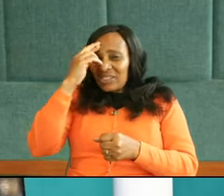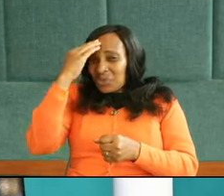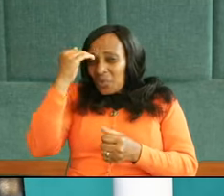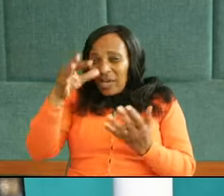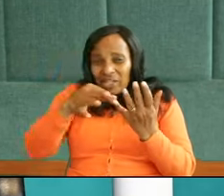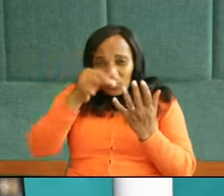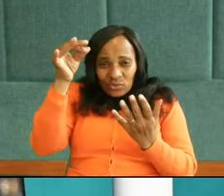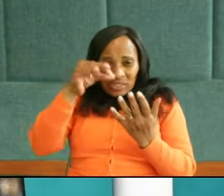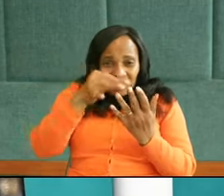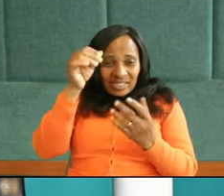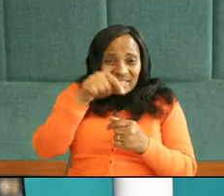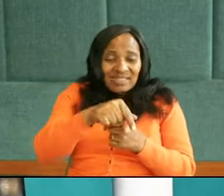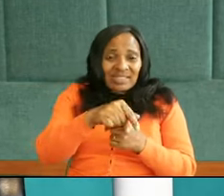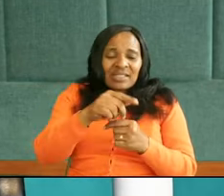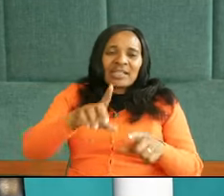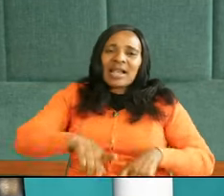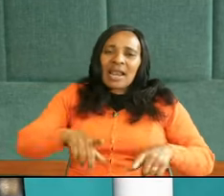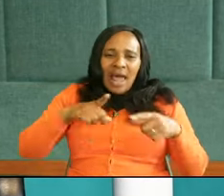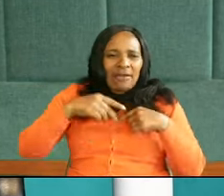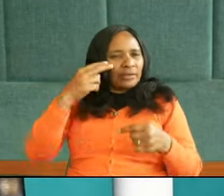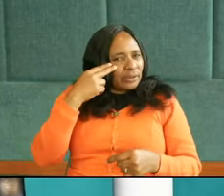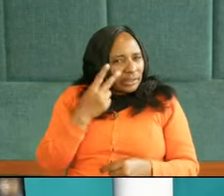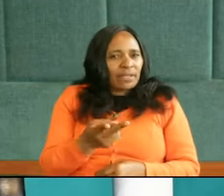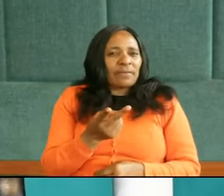I can see a life